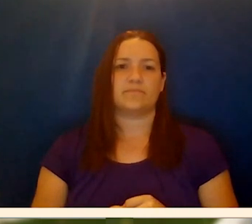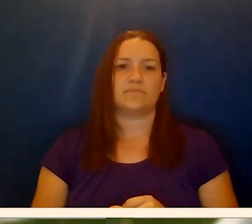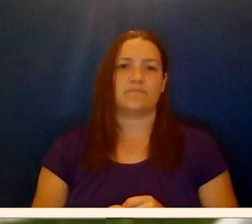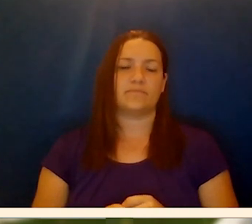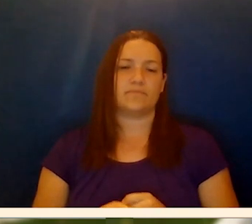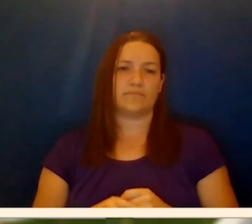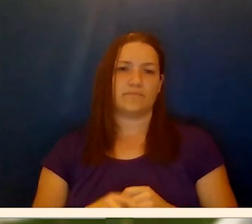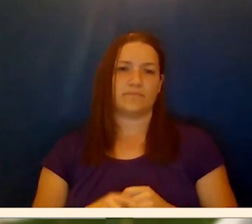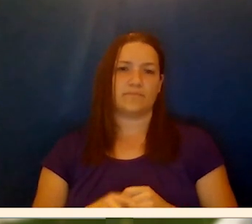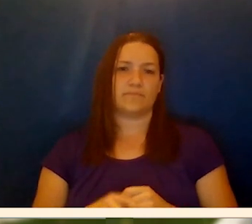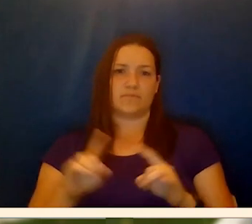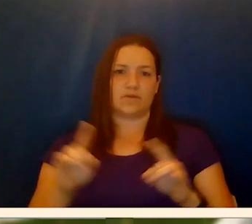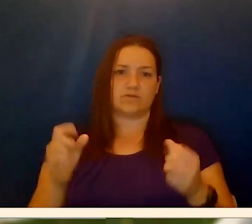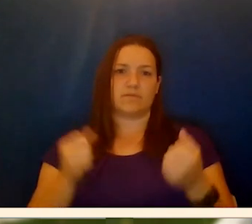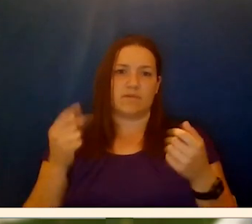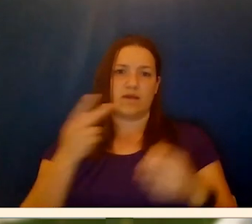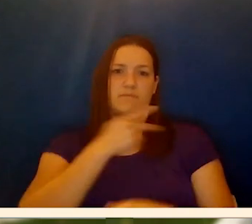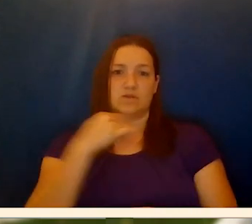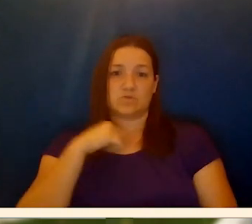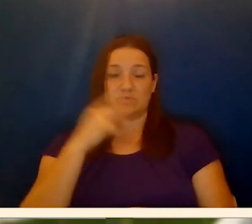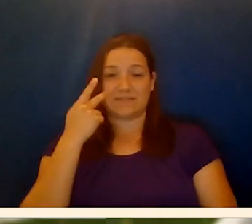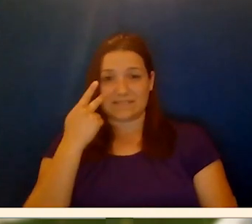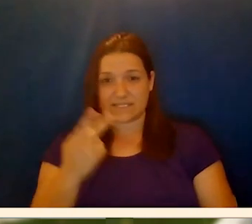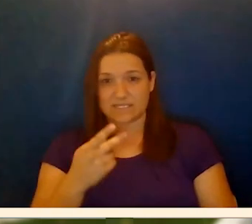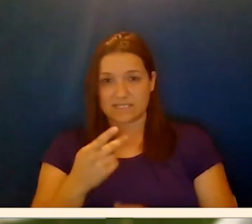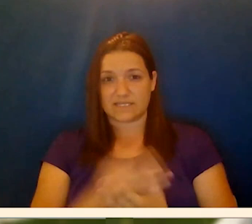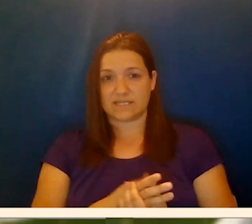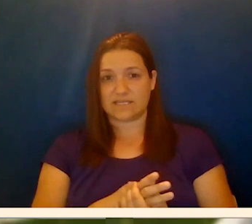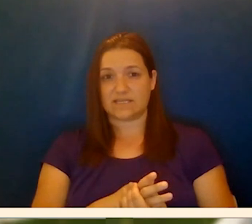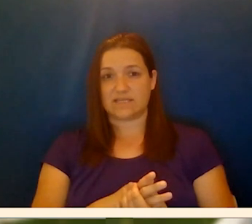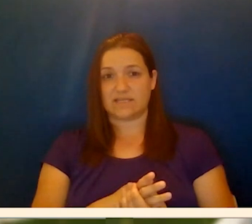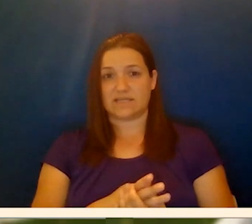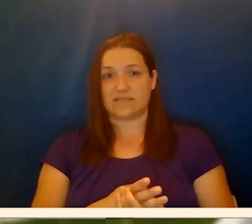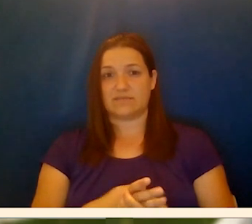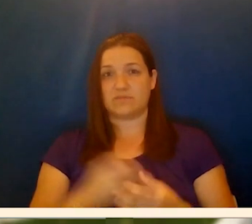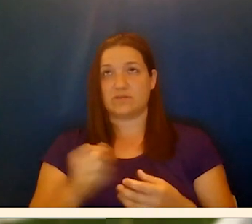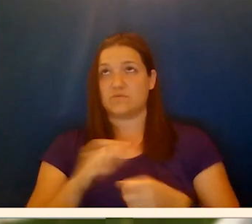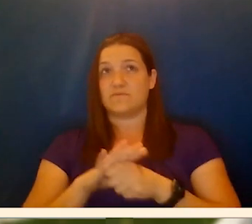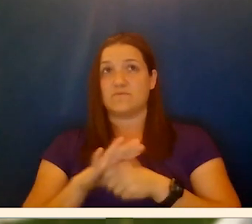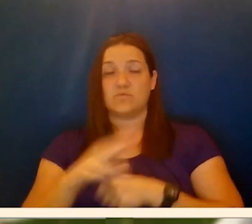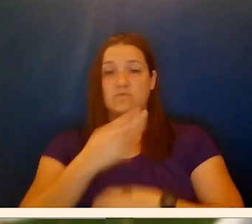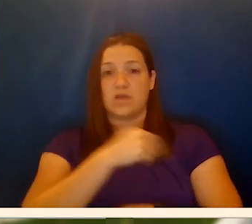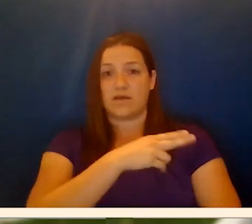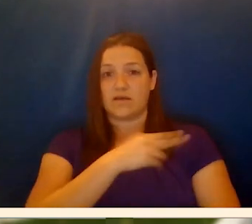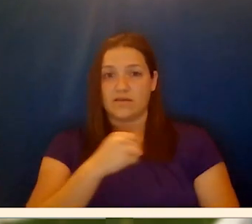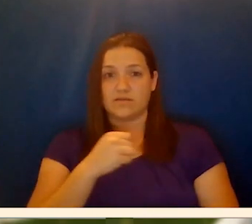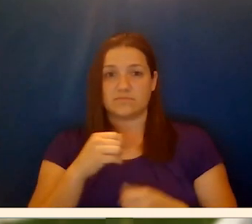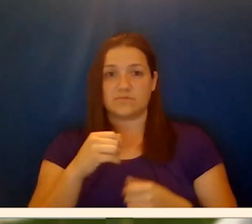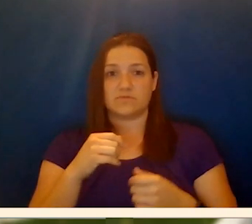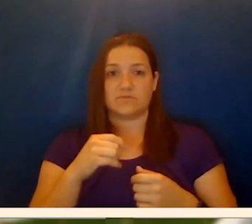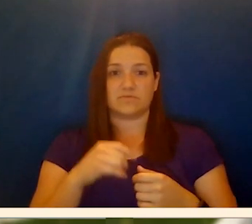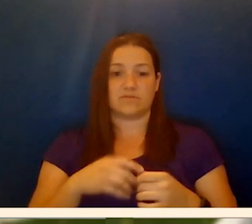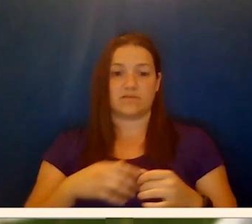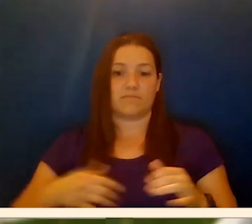But just the volume of patients we're seeing, and being so full as a hospital, which then backs up